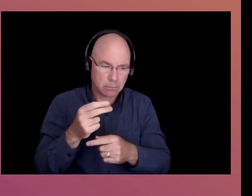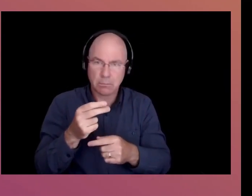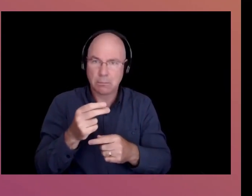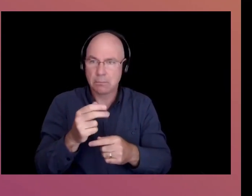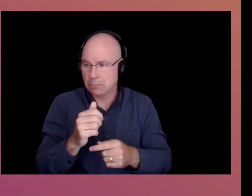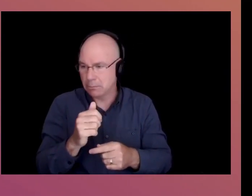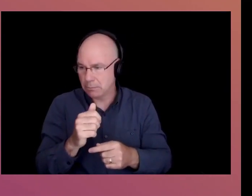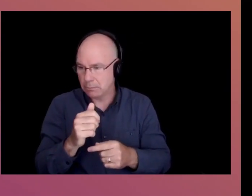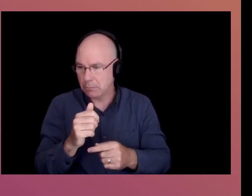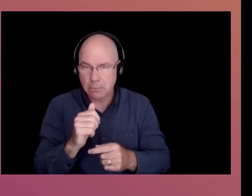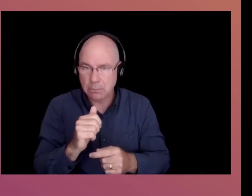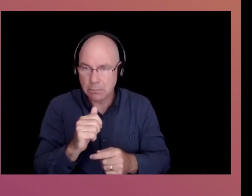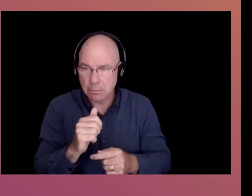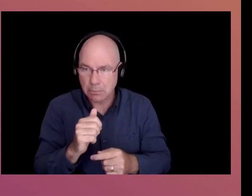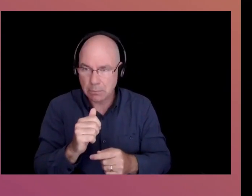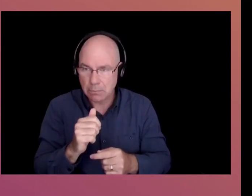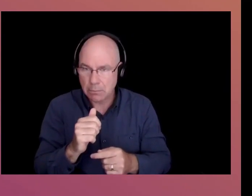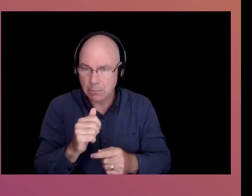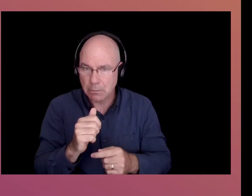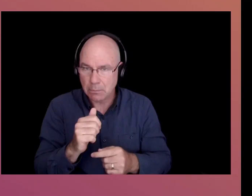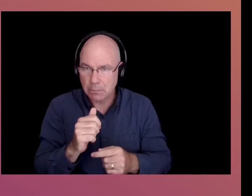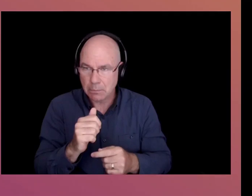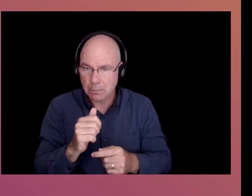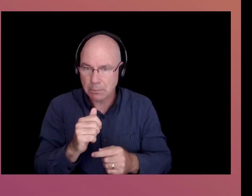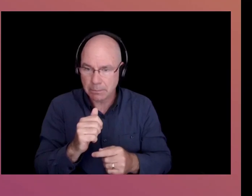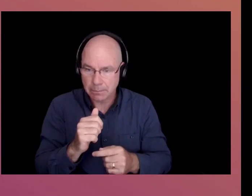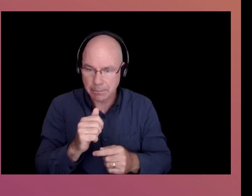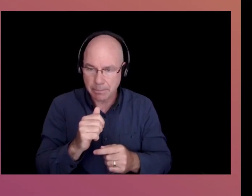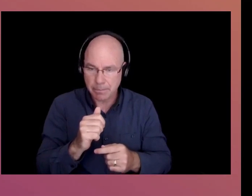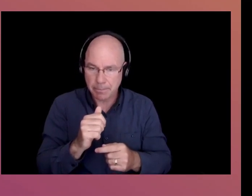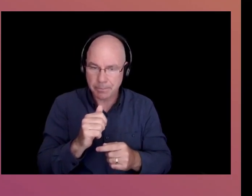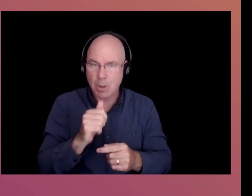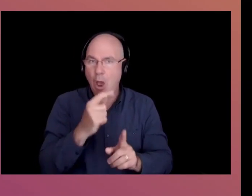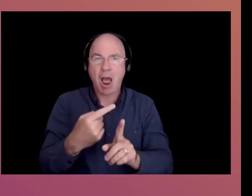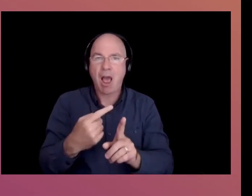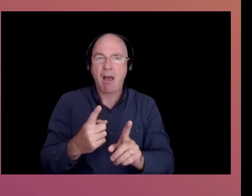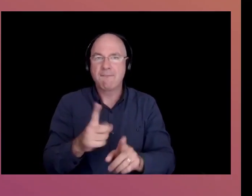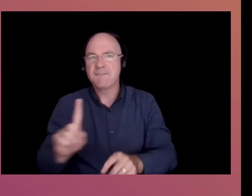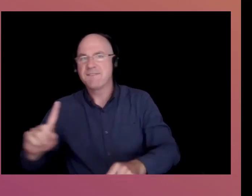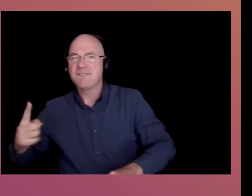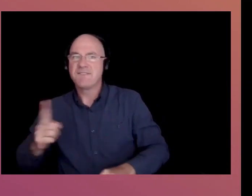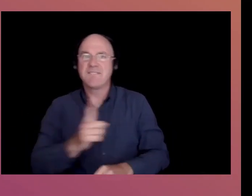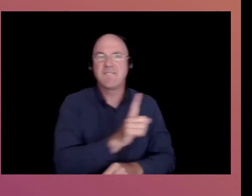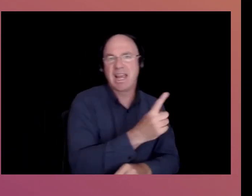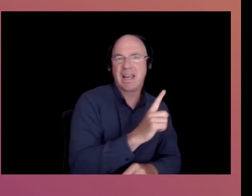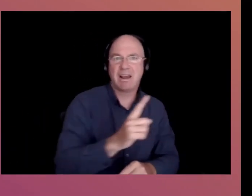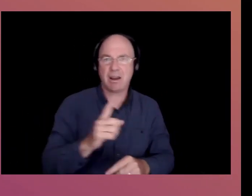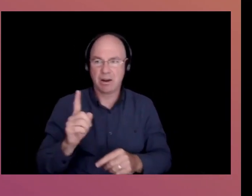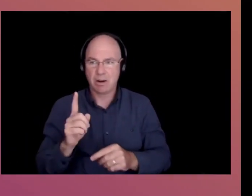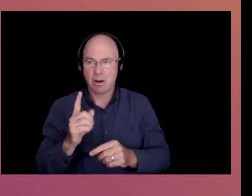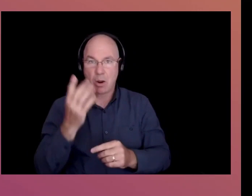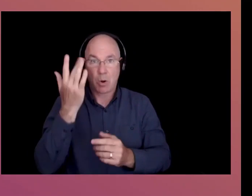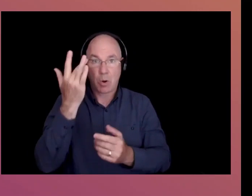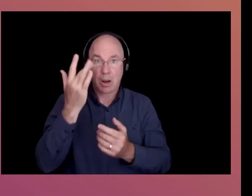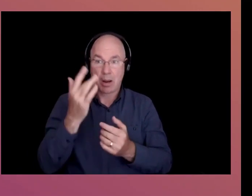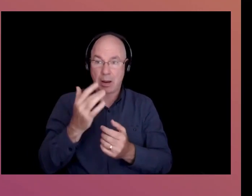careful not to bear. Bearing while walking causes lots of problems. The mental load is extremely high.